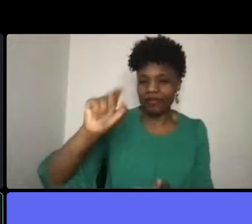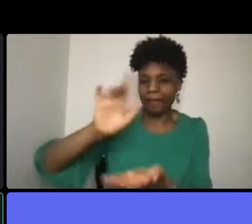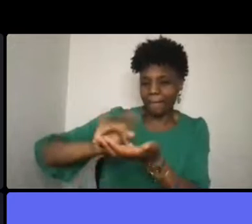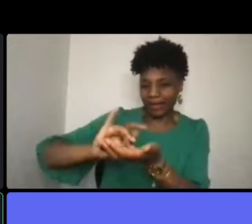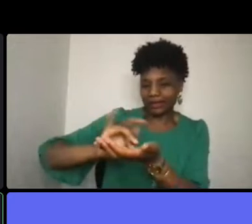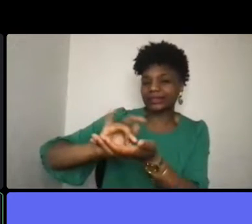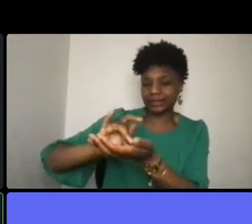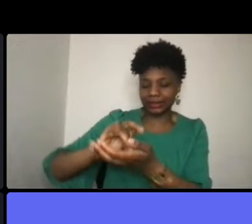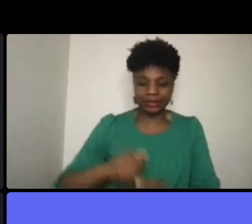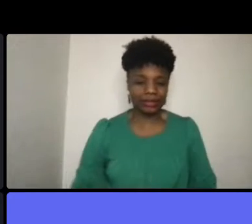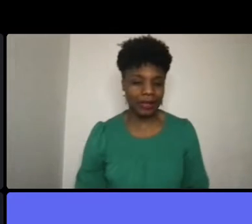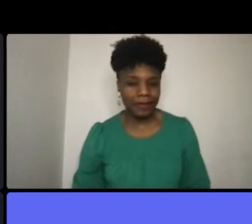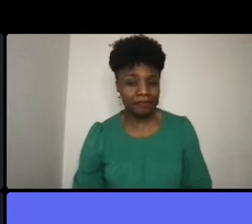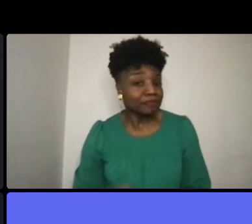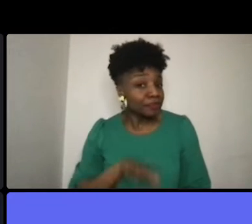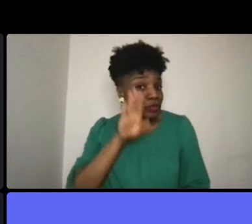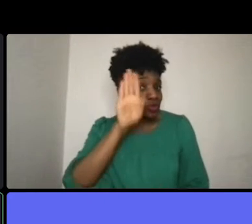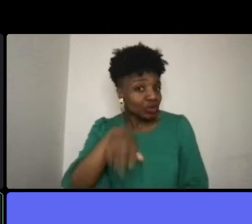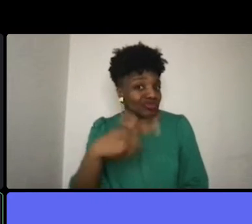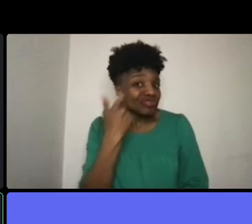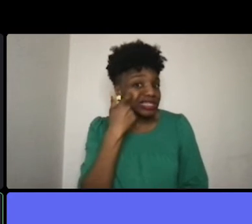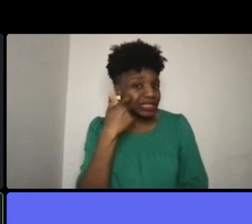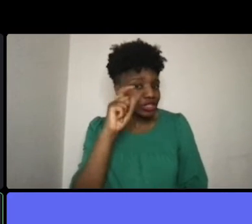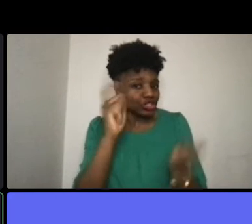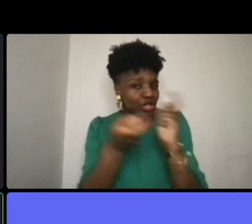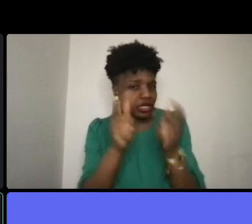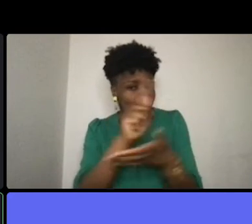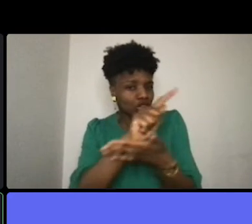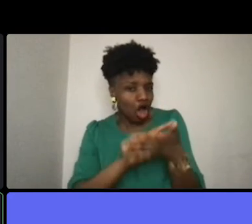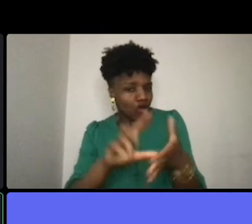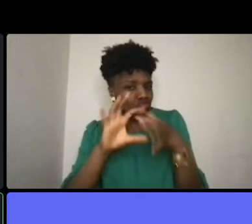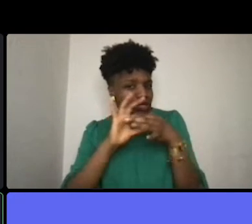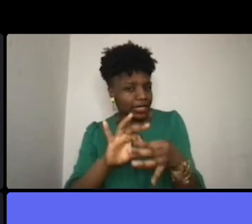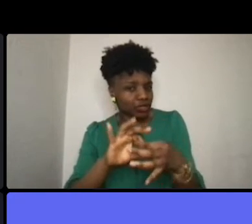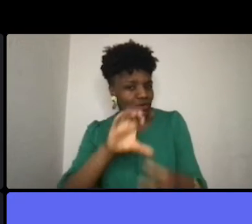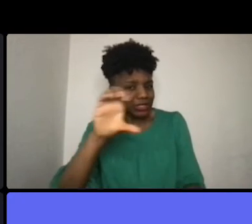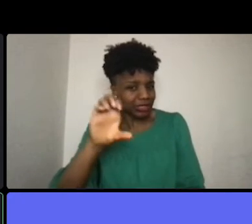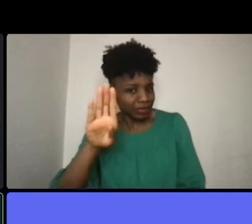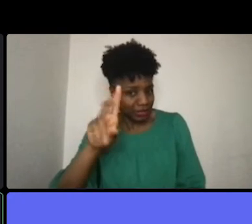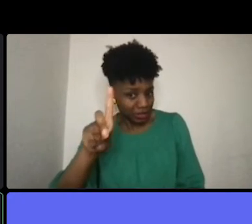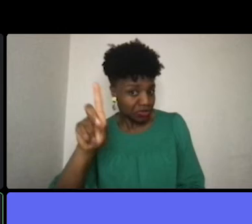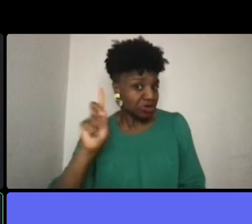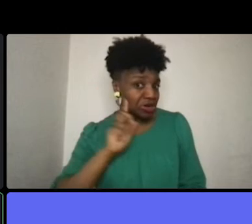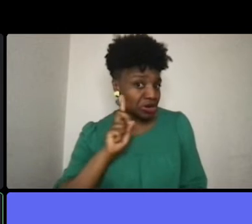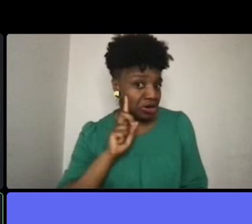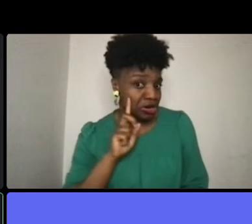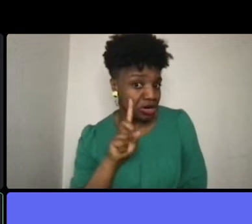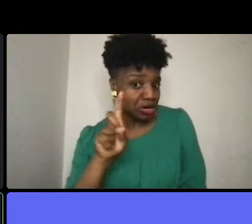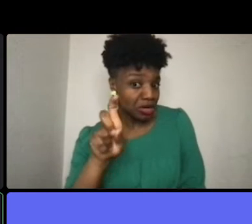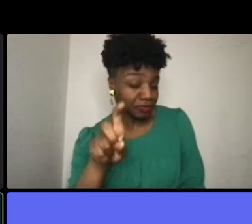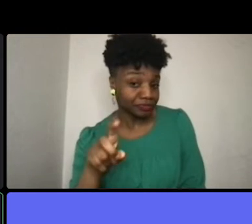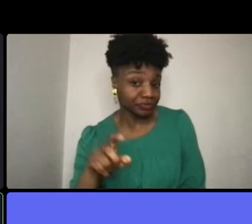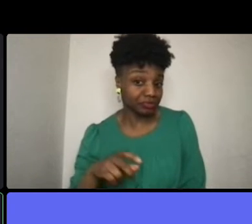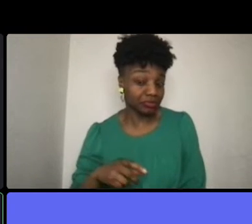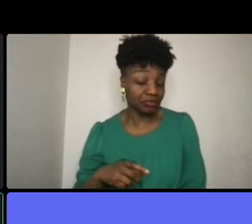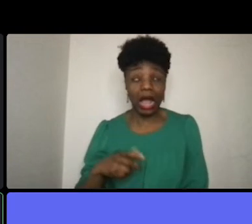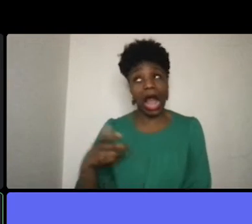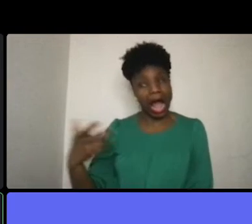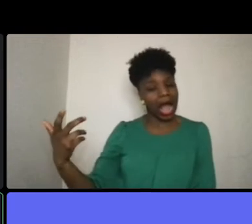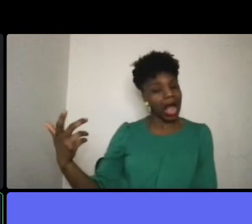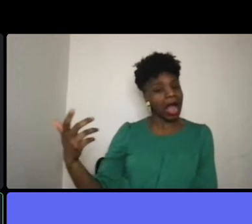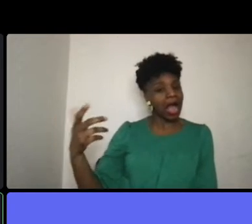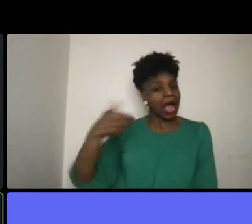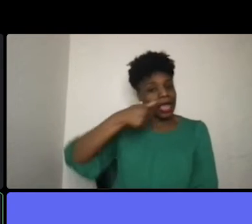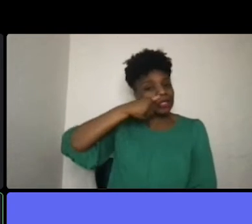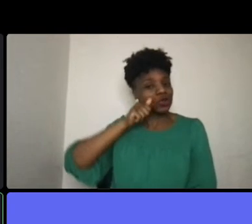Did you guys see Yeah. that? I haven't seen it, but I'm pretty sure Everybody wants that to be changed. A lot of